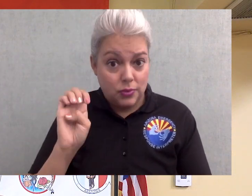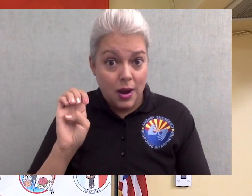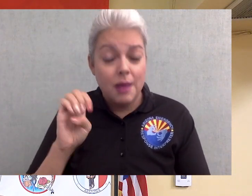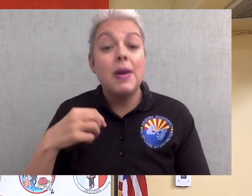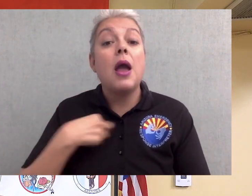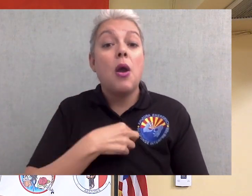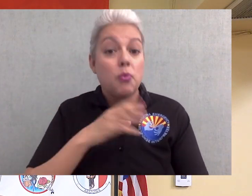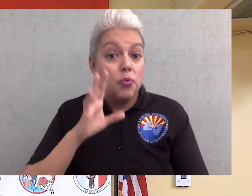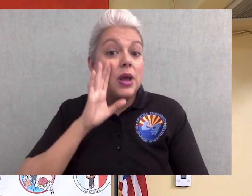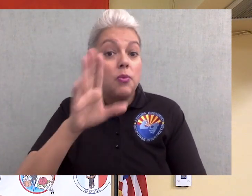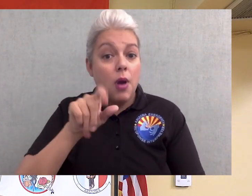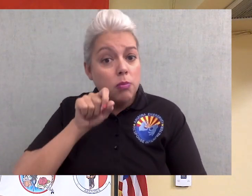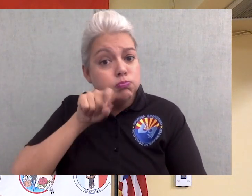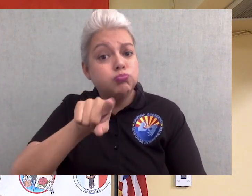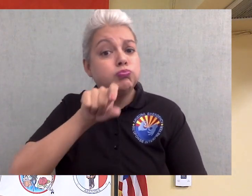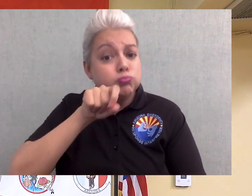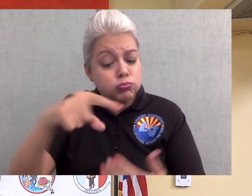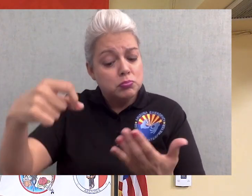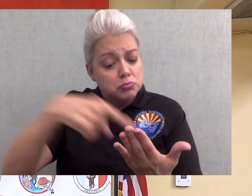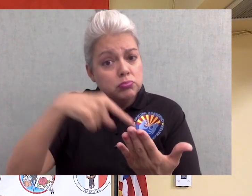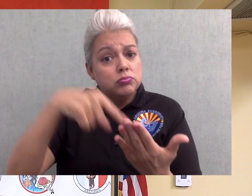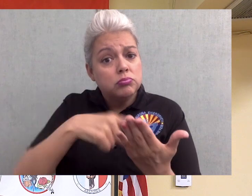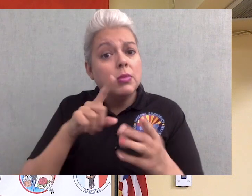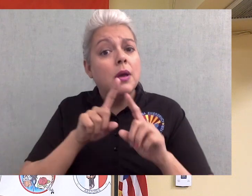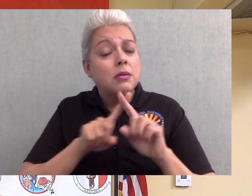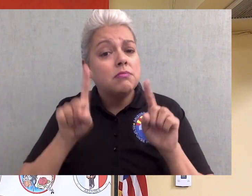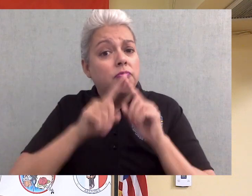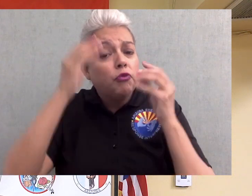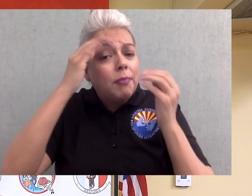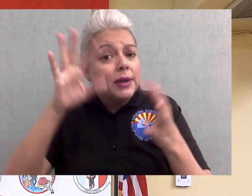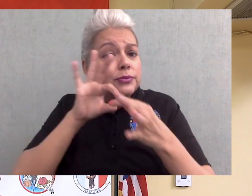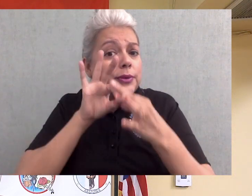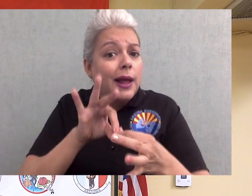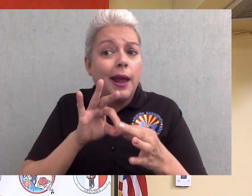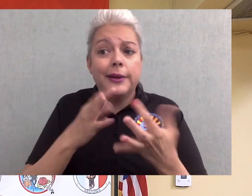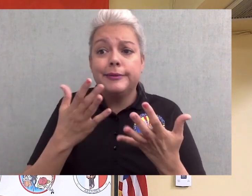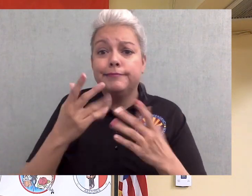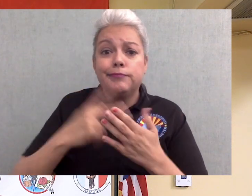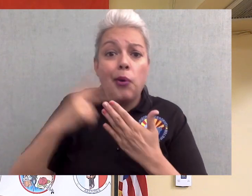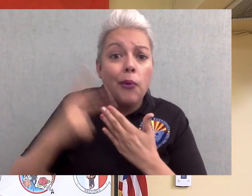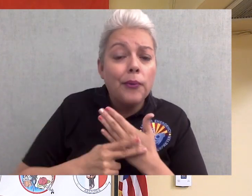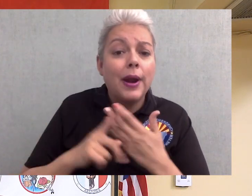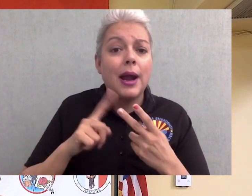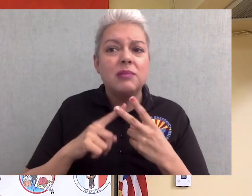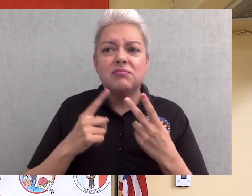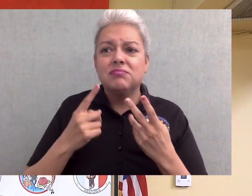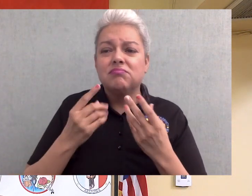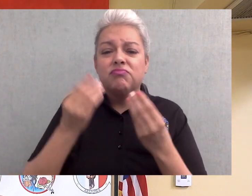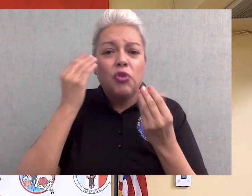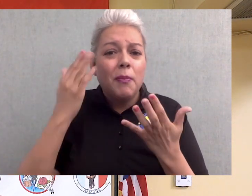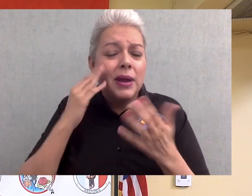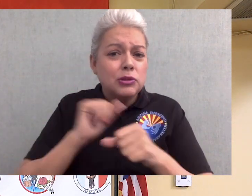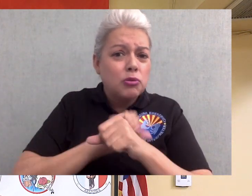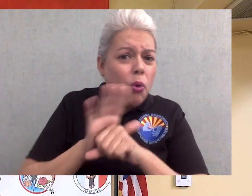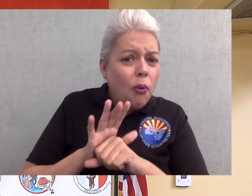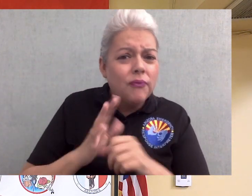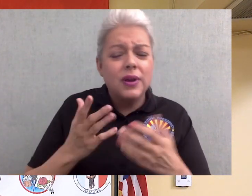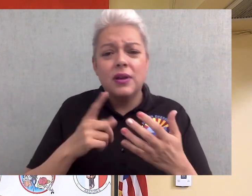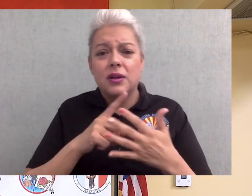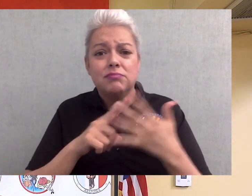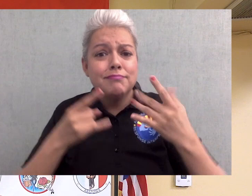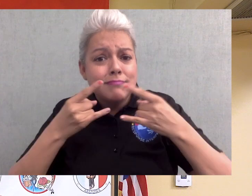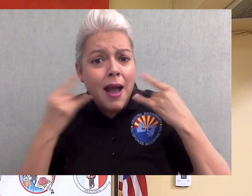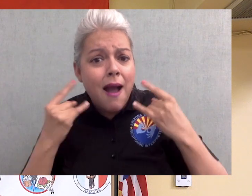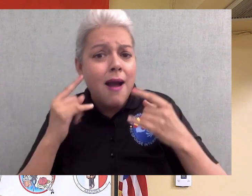we're working on. With additional information, you can receive it by opting in on that text